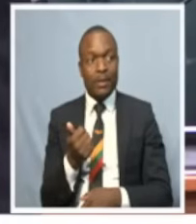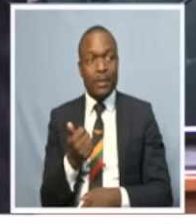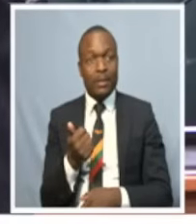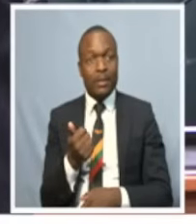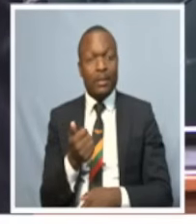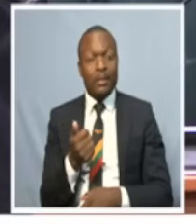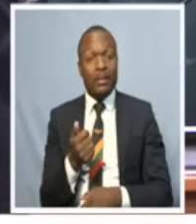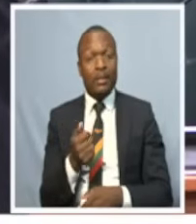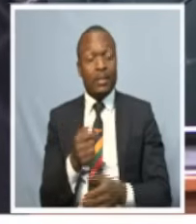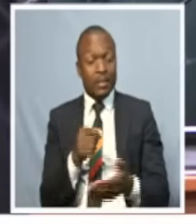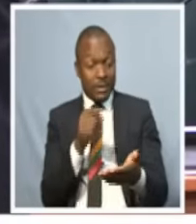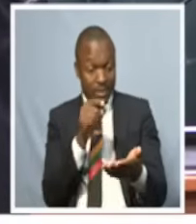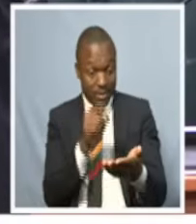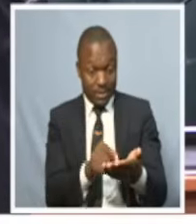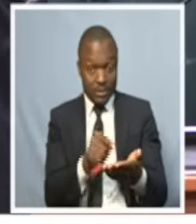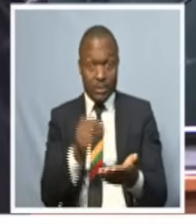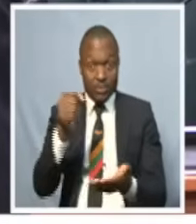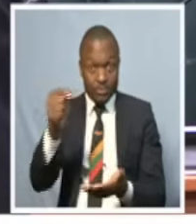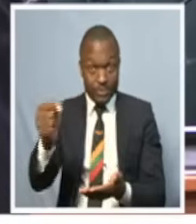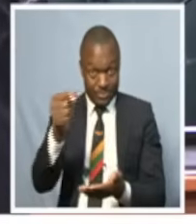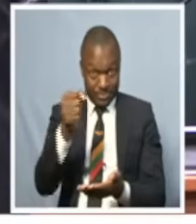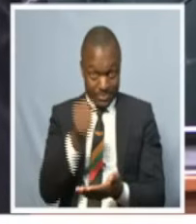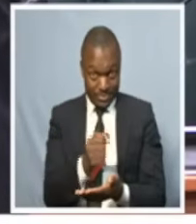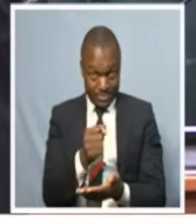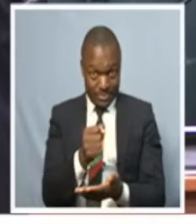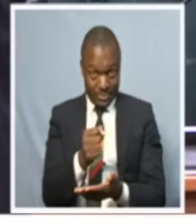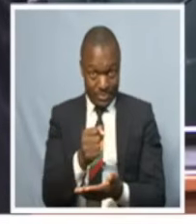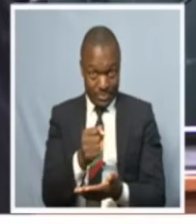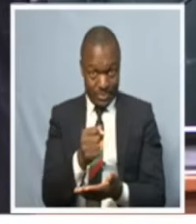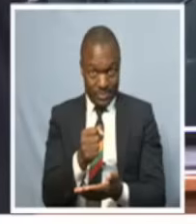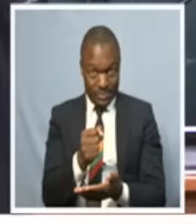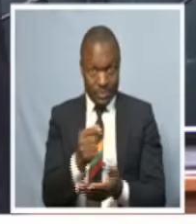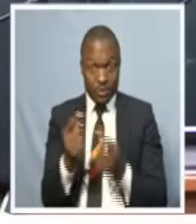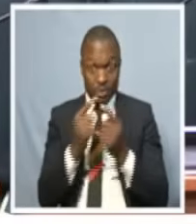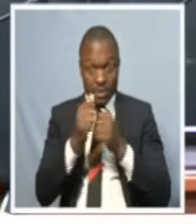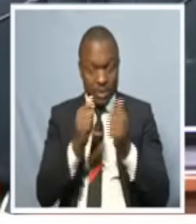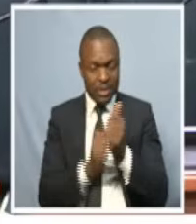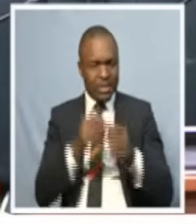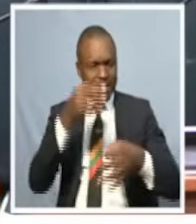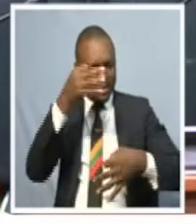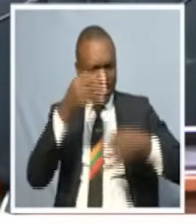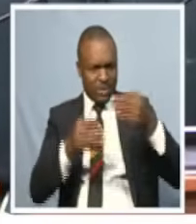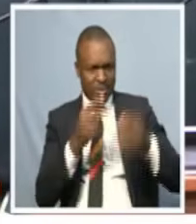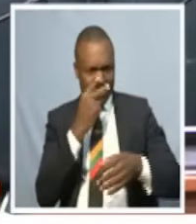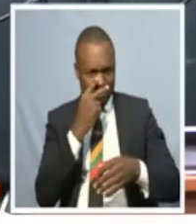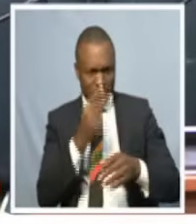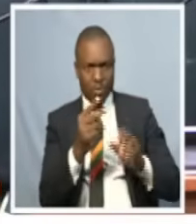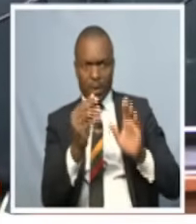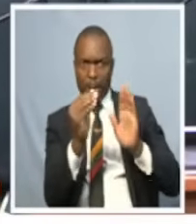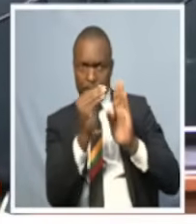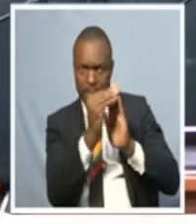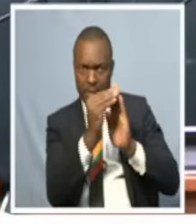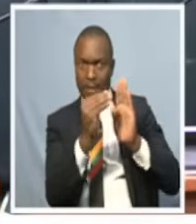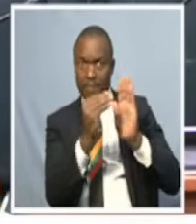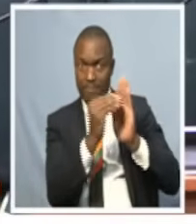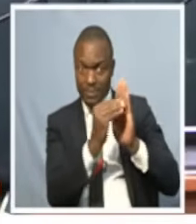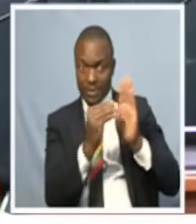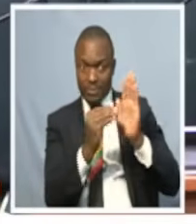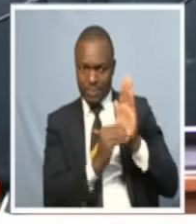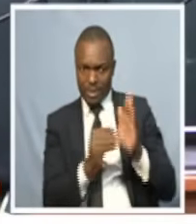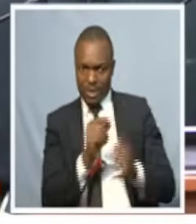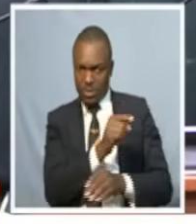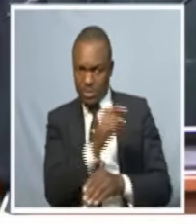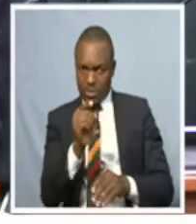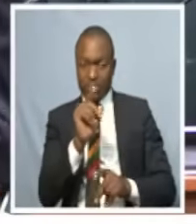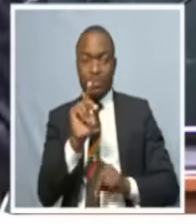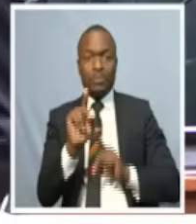one, the recruitment, which is being questioned, if you look at the list of those